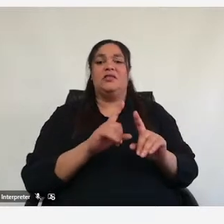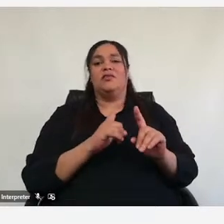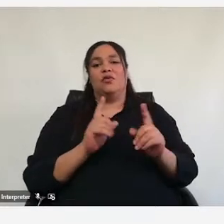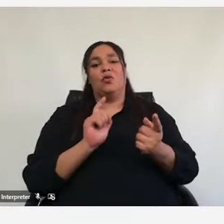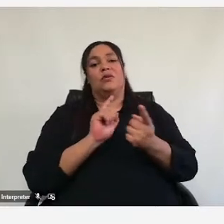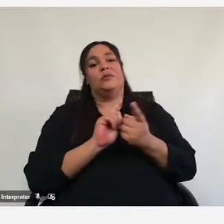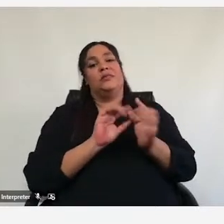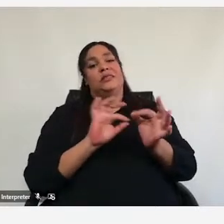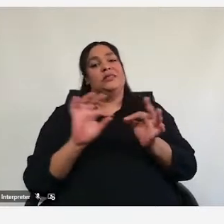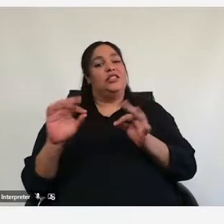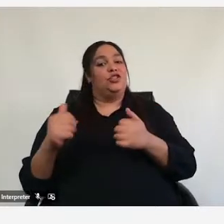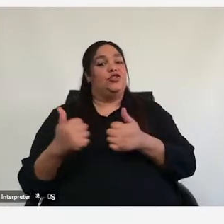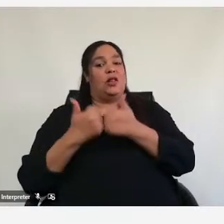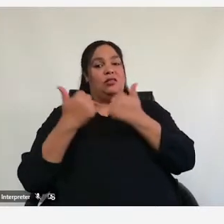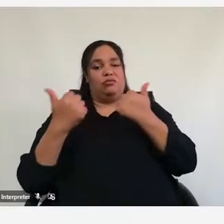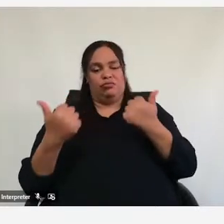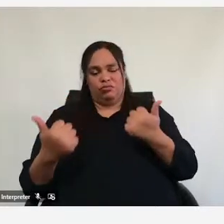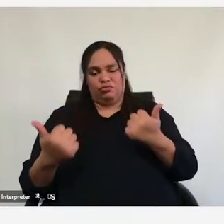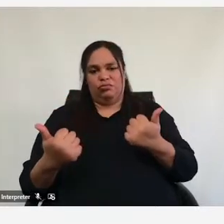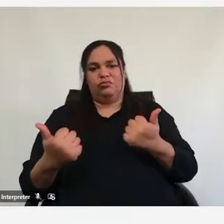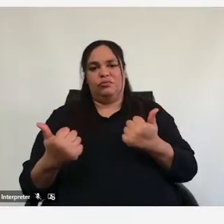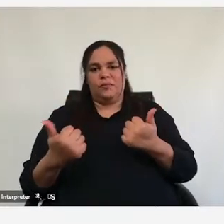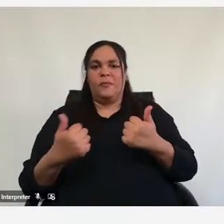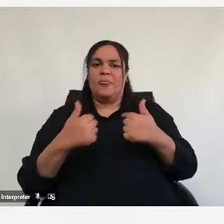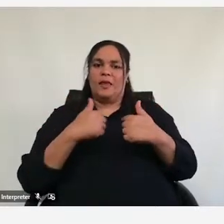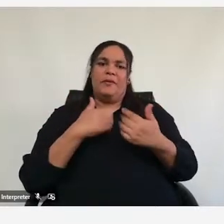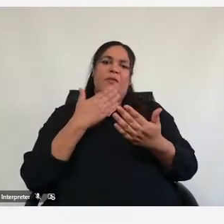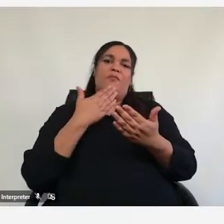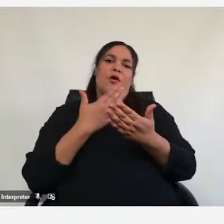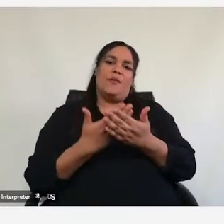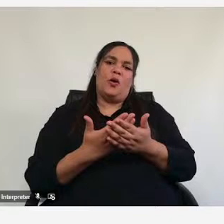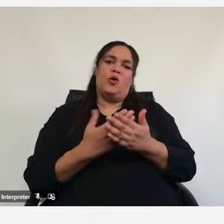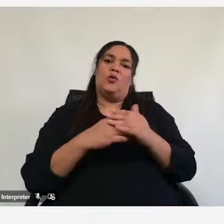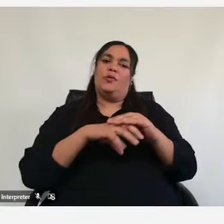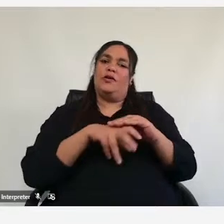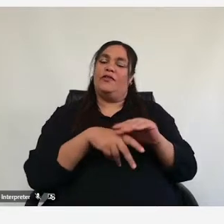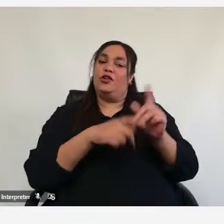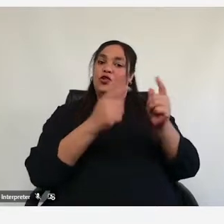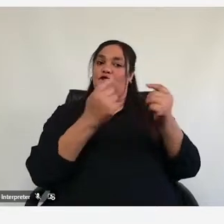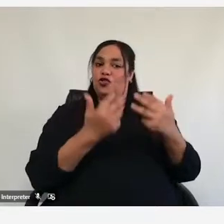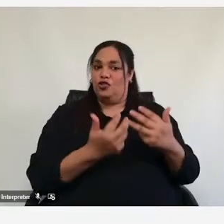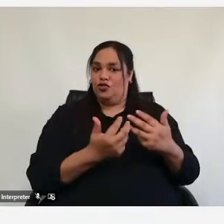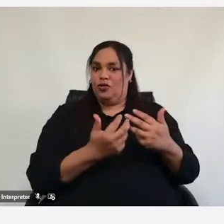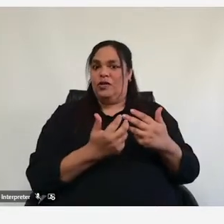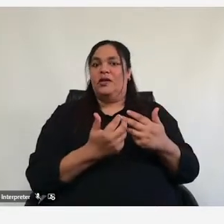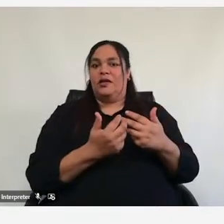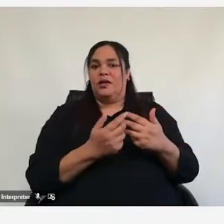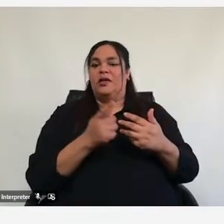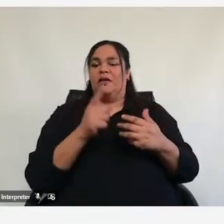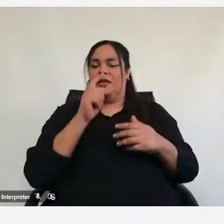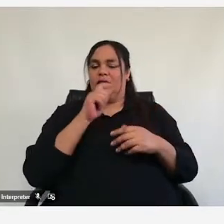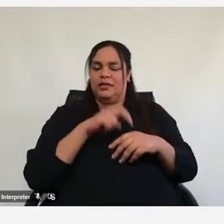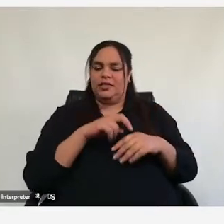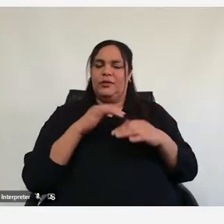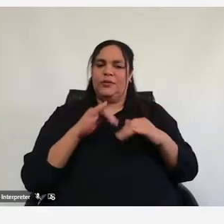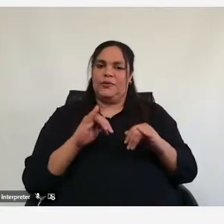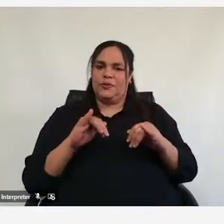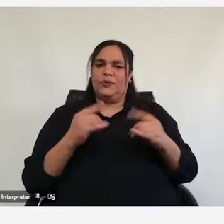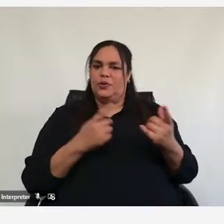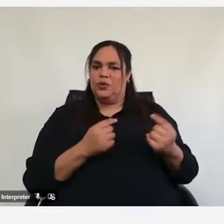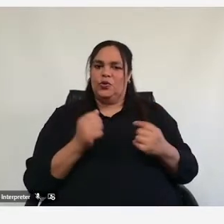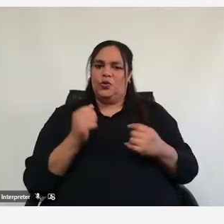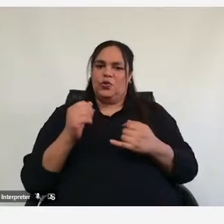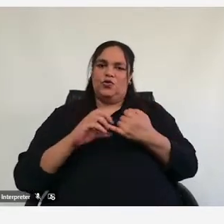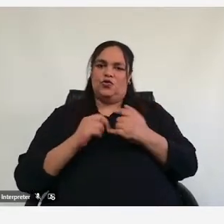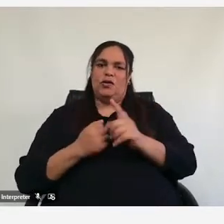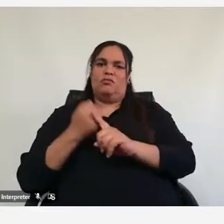these challenges, I propose that the provincial treasury intensify its efforts